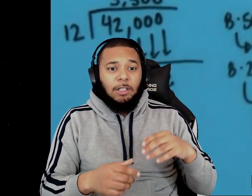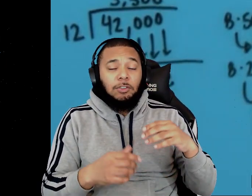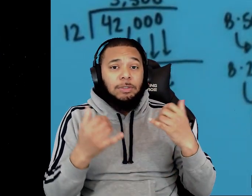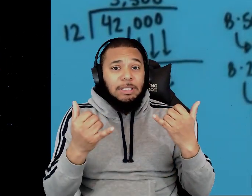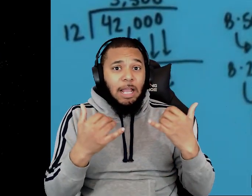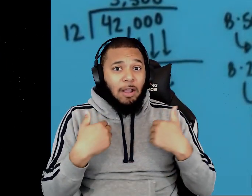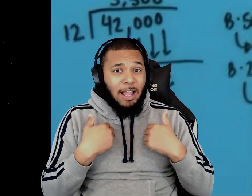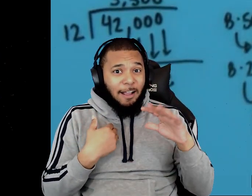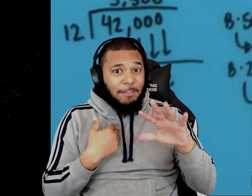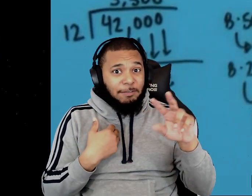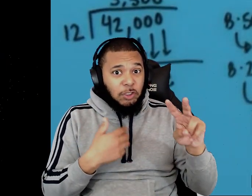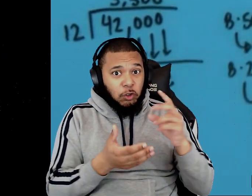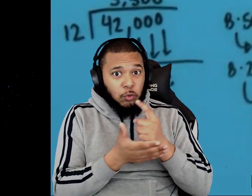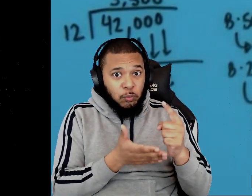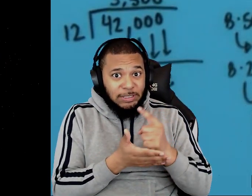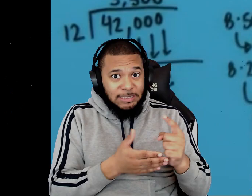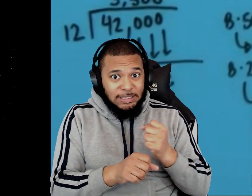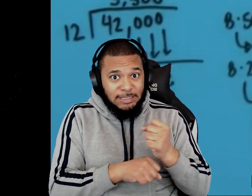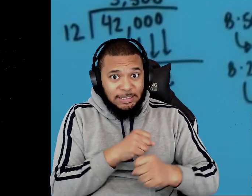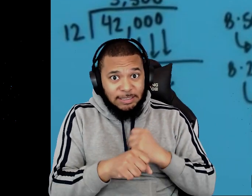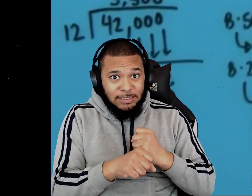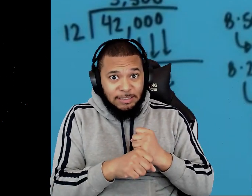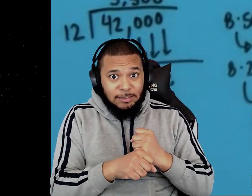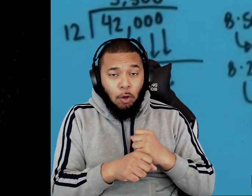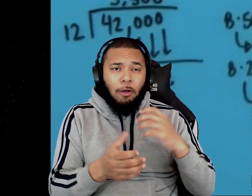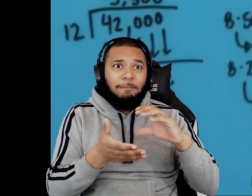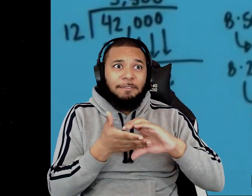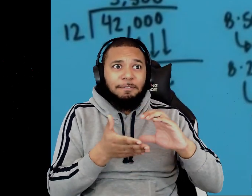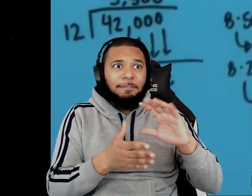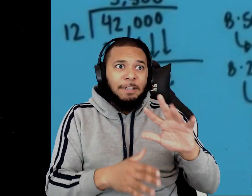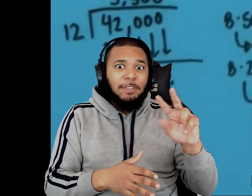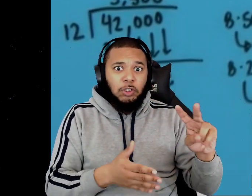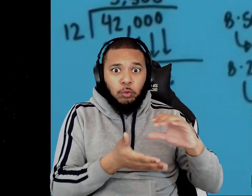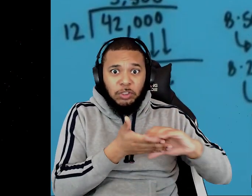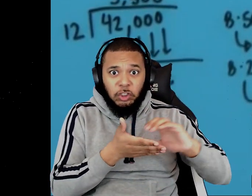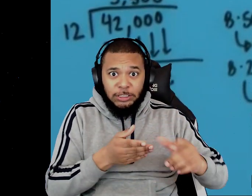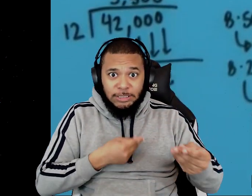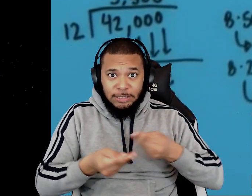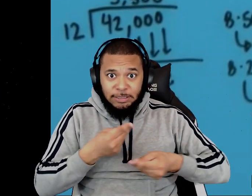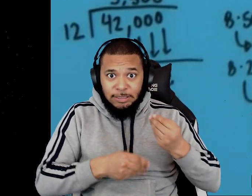are 26 bi-weekly events